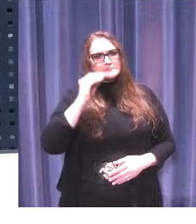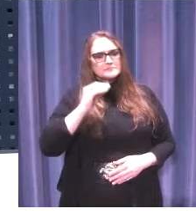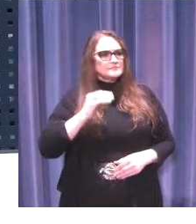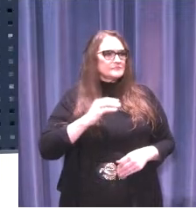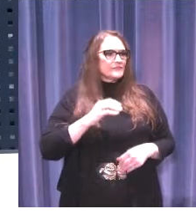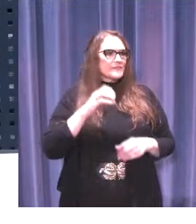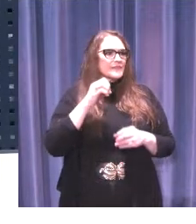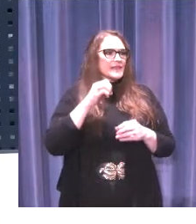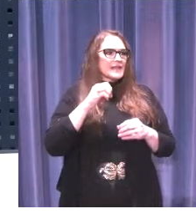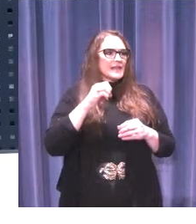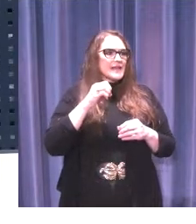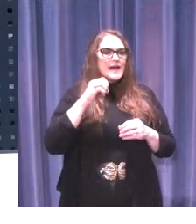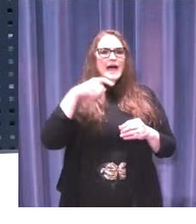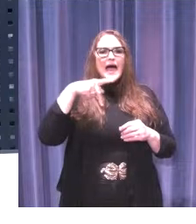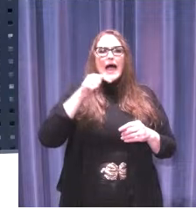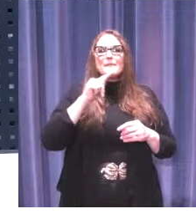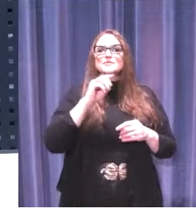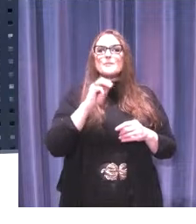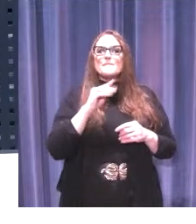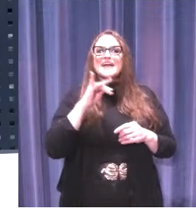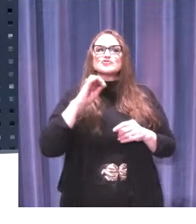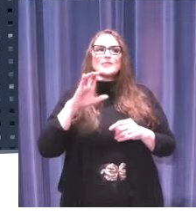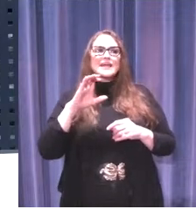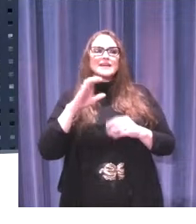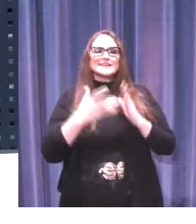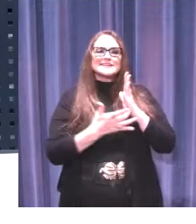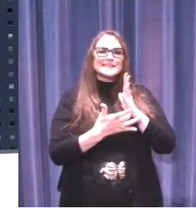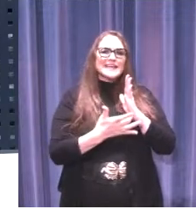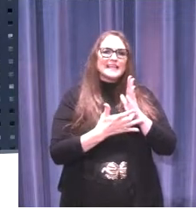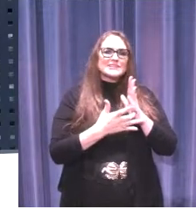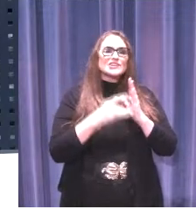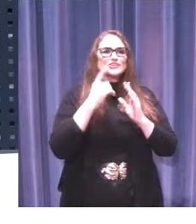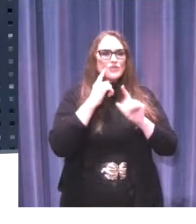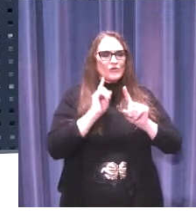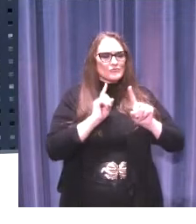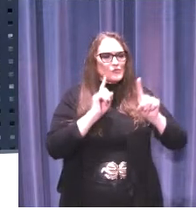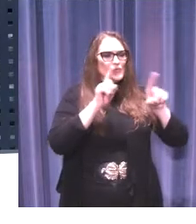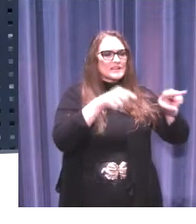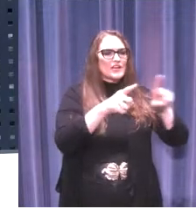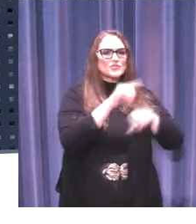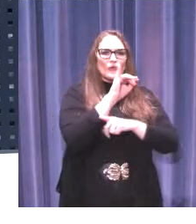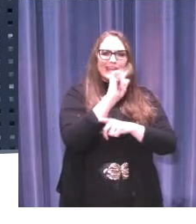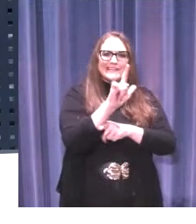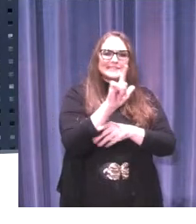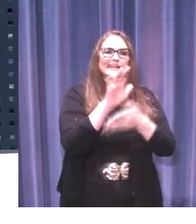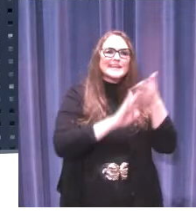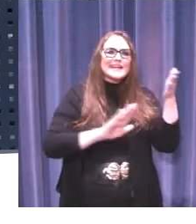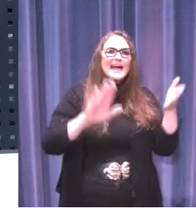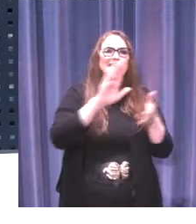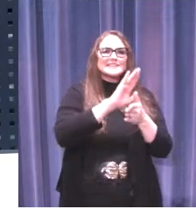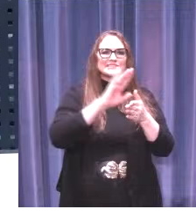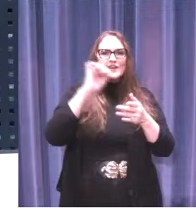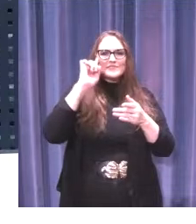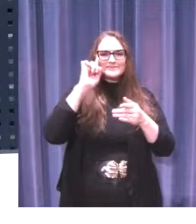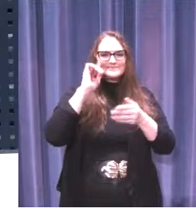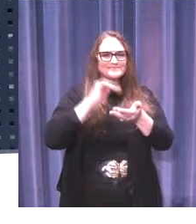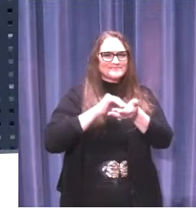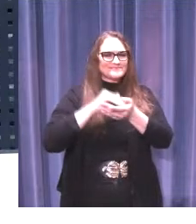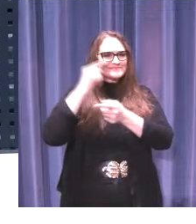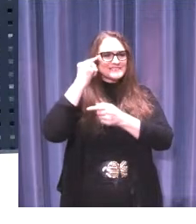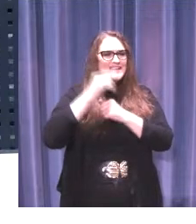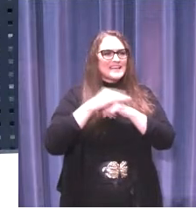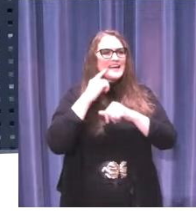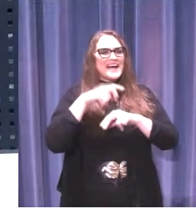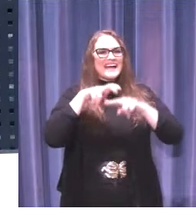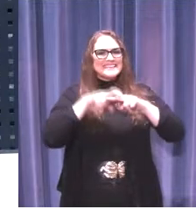optometric technology. And so I went down to the Illinois College of Optometry. I sat in the